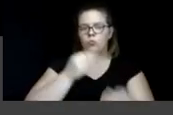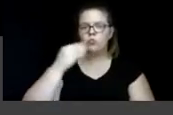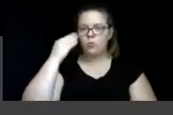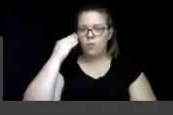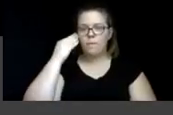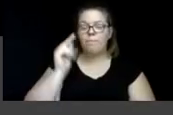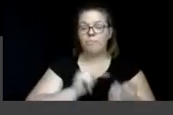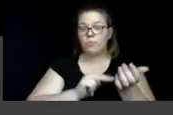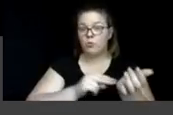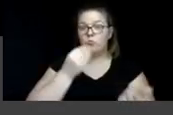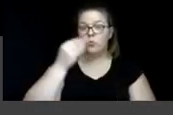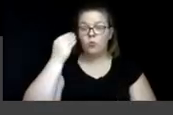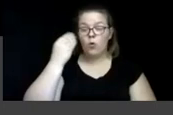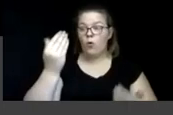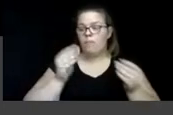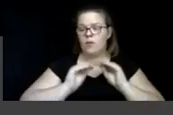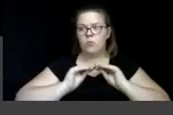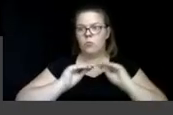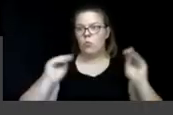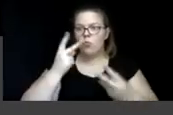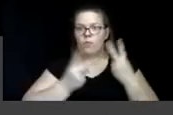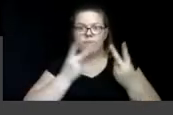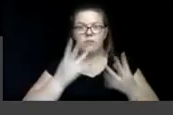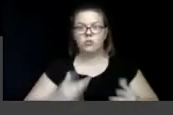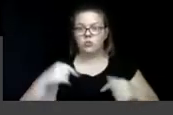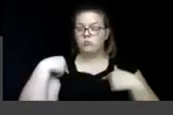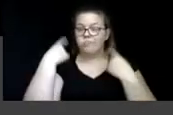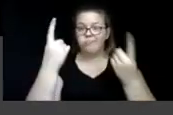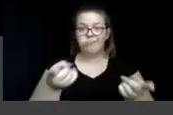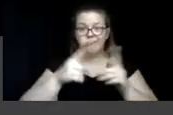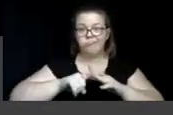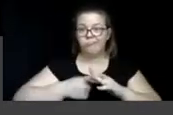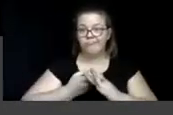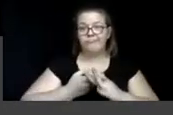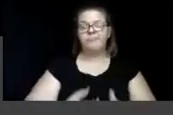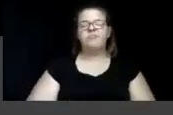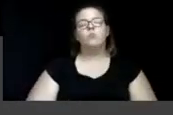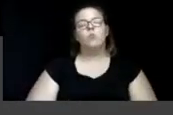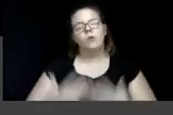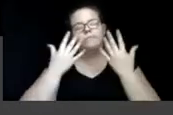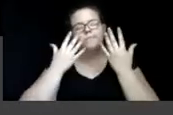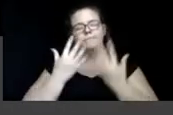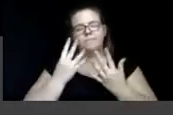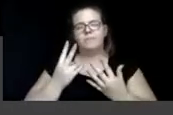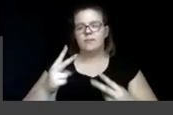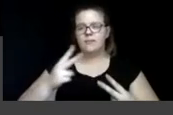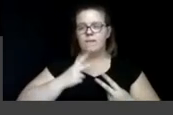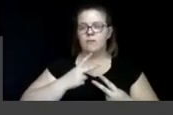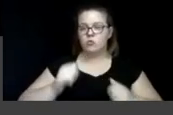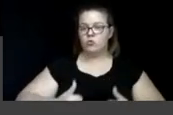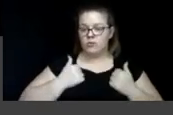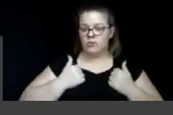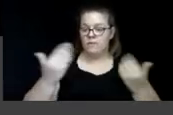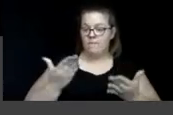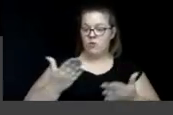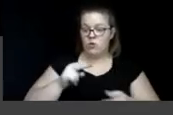home hasn't had any visitors in months. So unfortunately, the veterans who live here in the nursing home, in